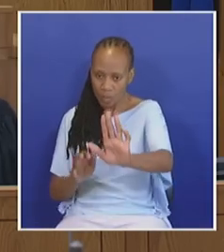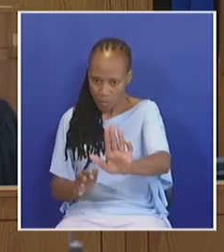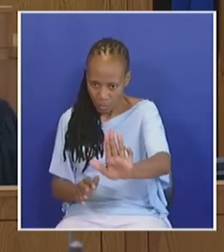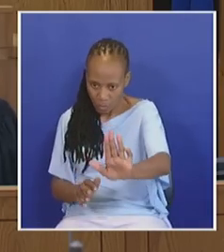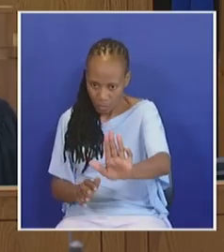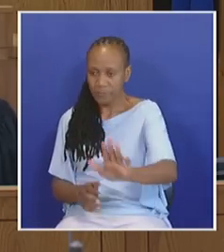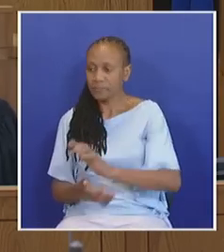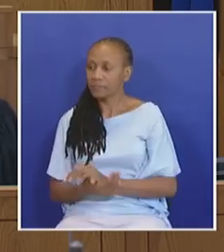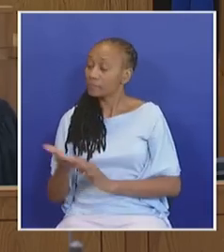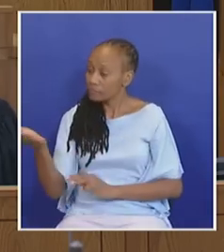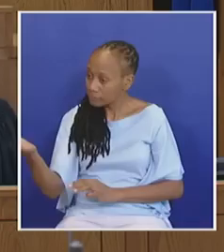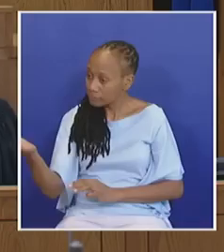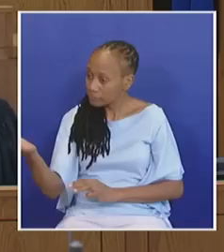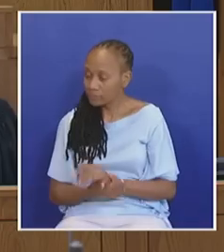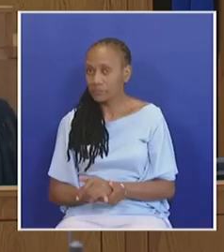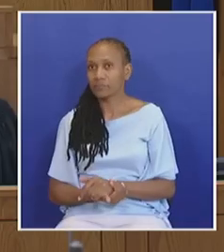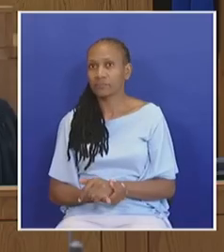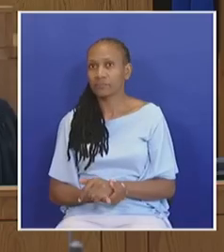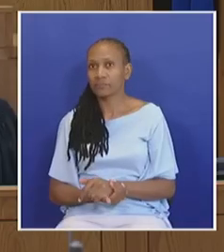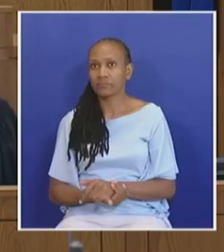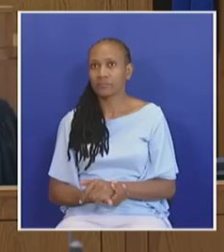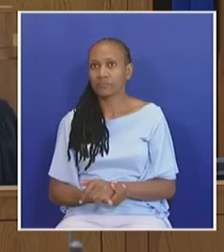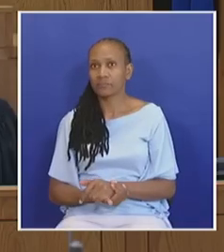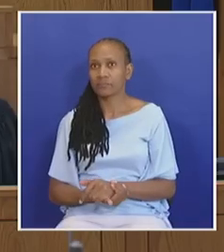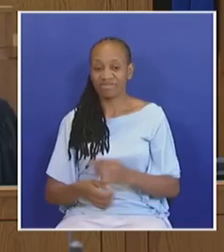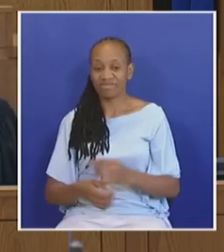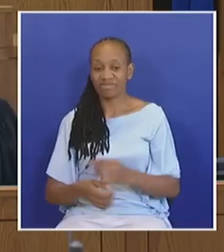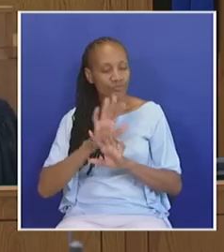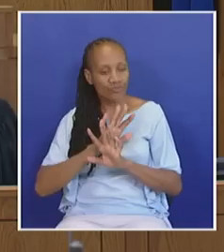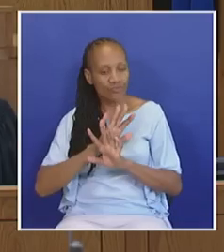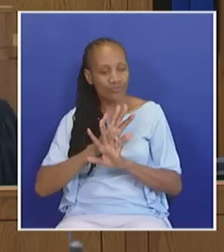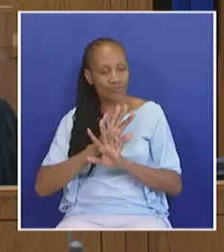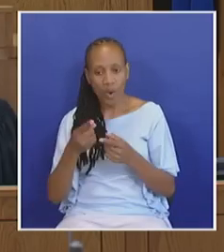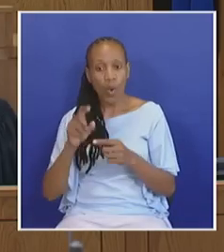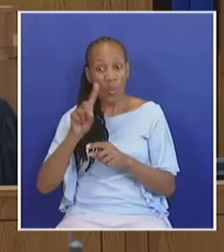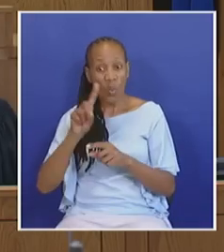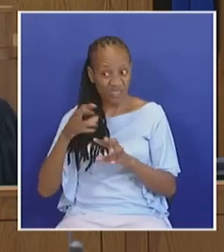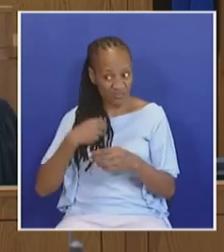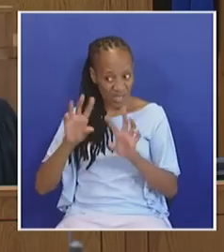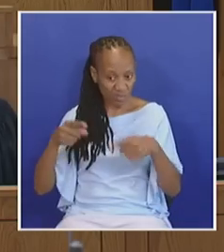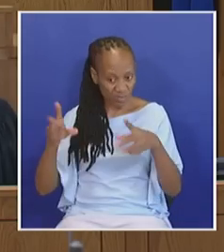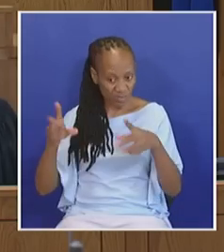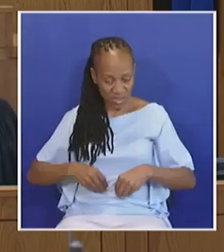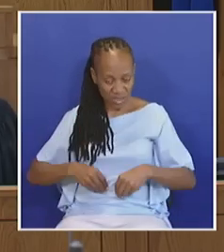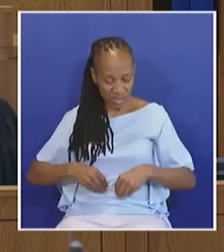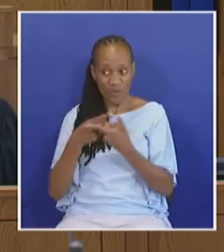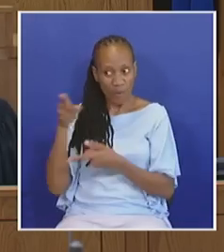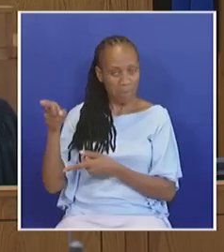Please, can I hear your response? I was saying not from a negligent honorable member, Chairperson.